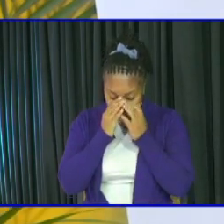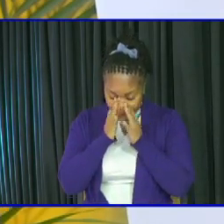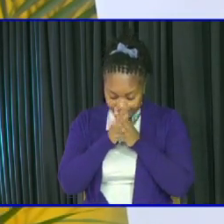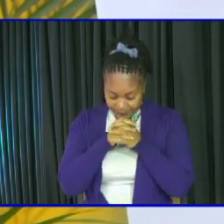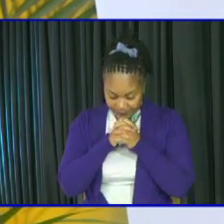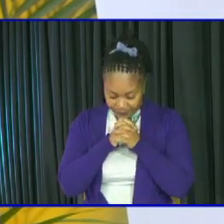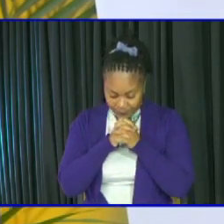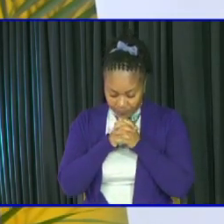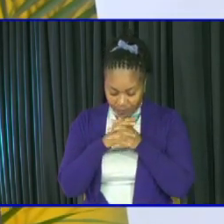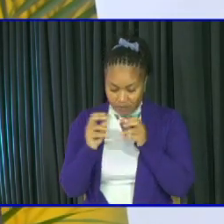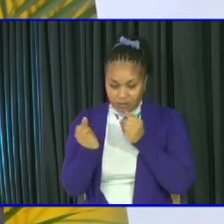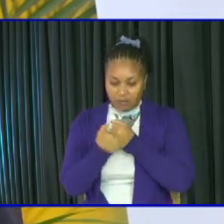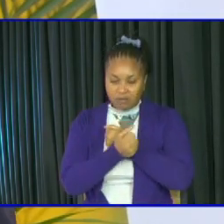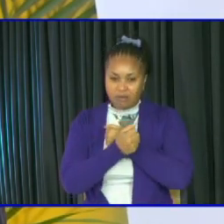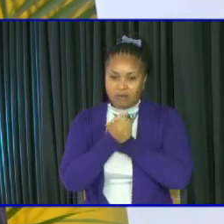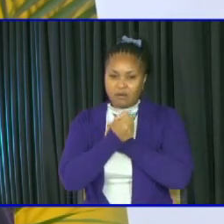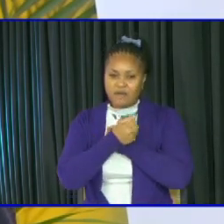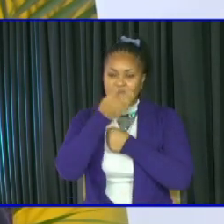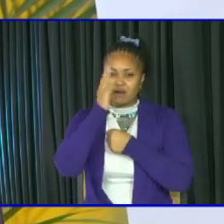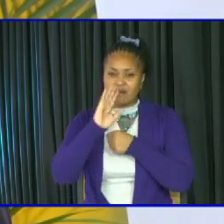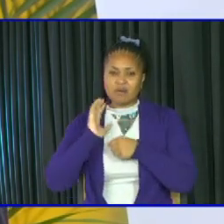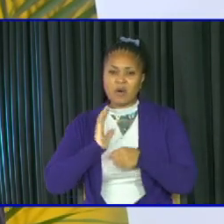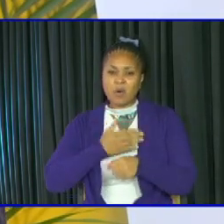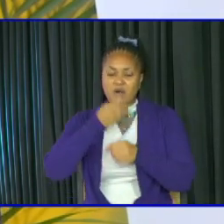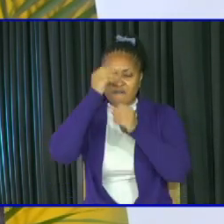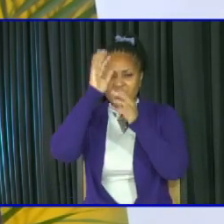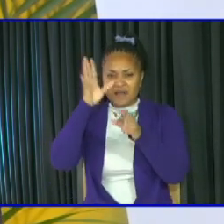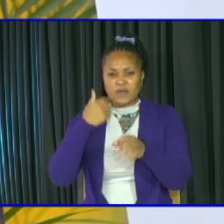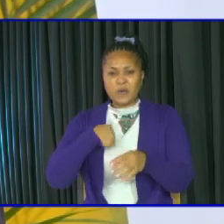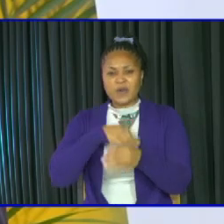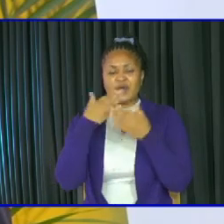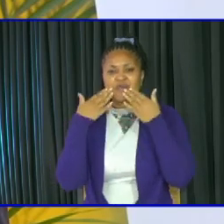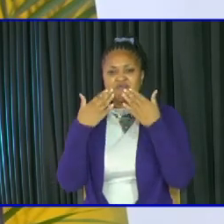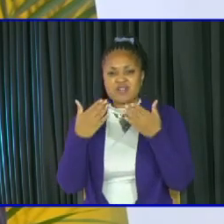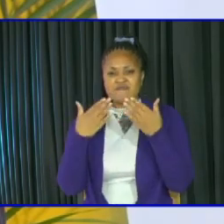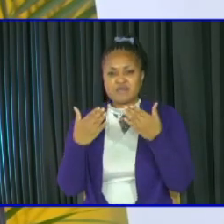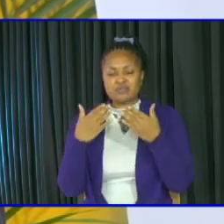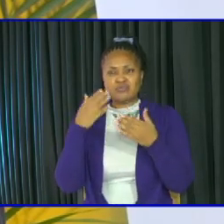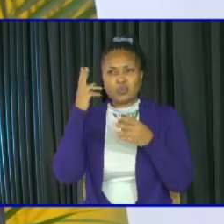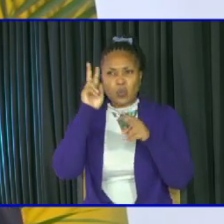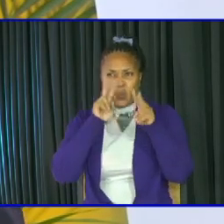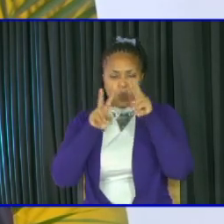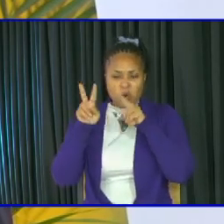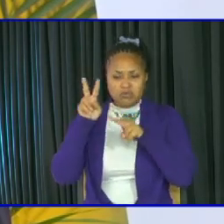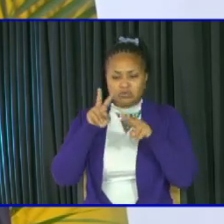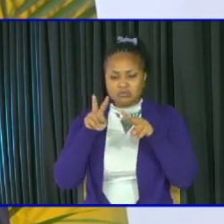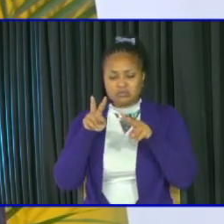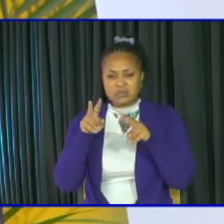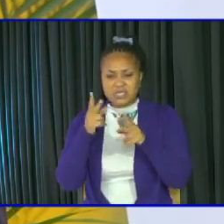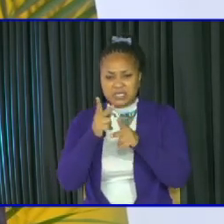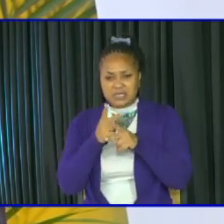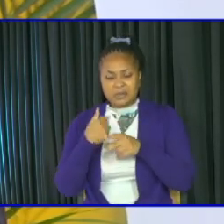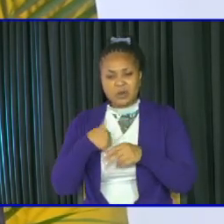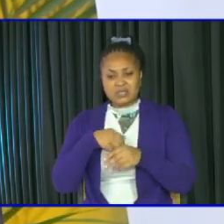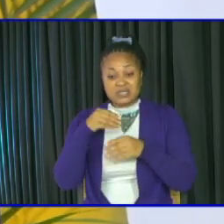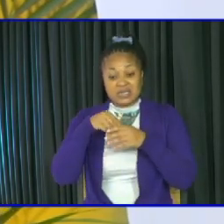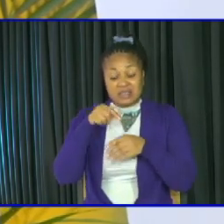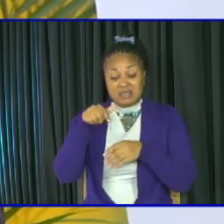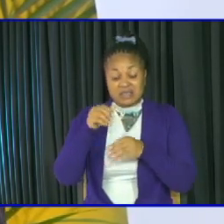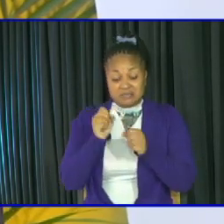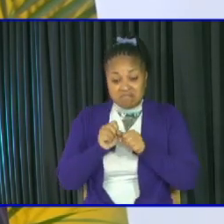grateful for how you have been watching over us and keeping us amidst this pandemic and the